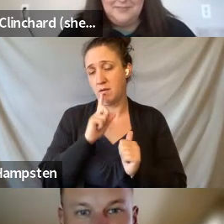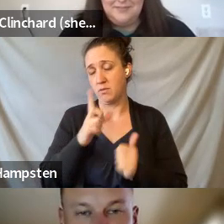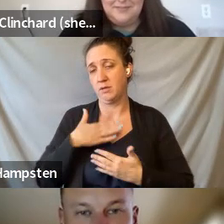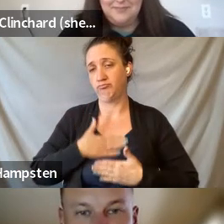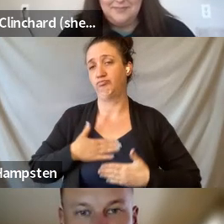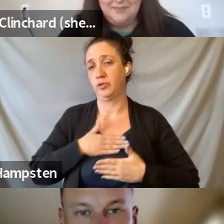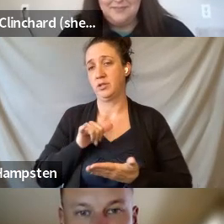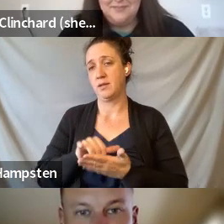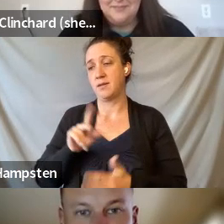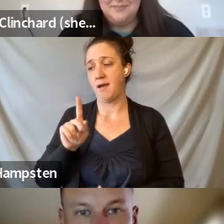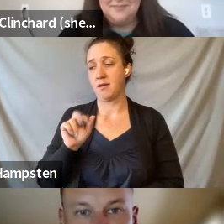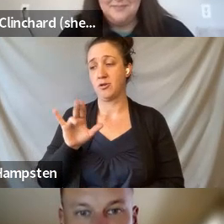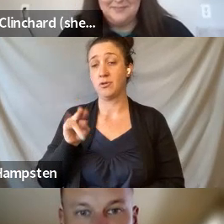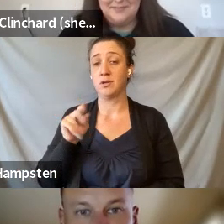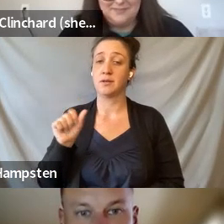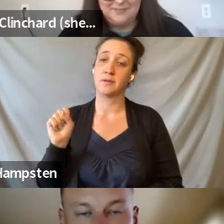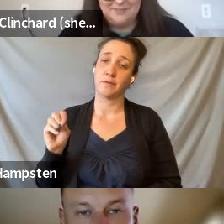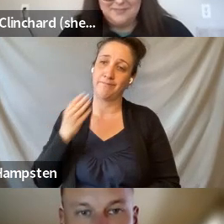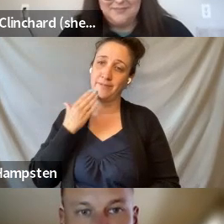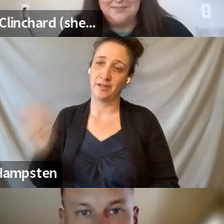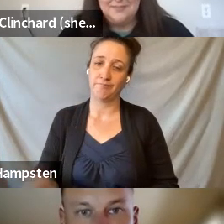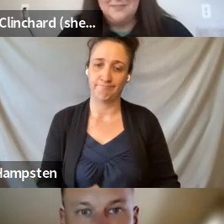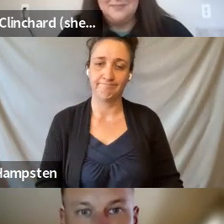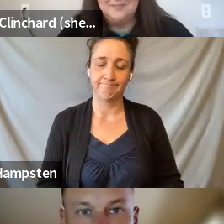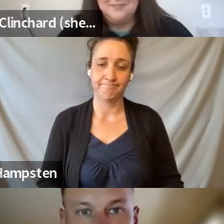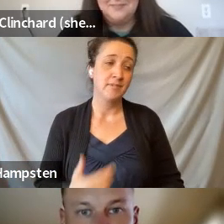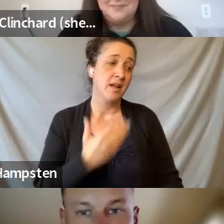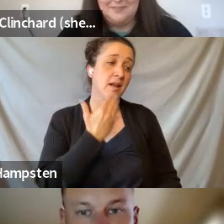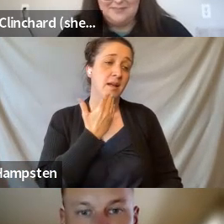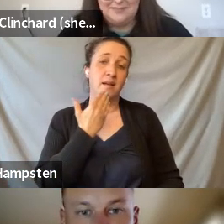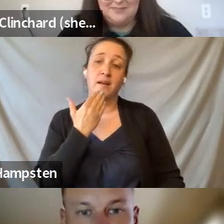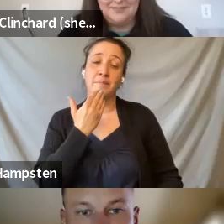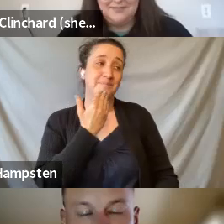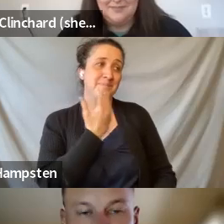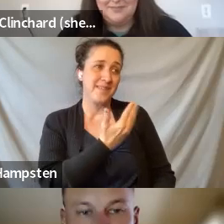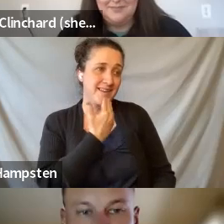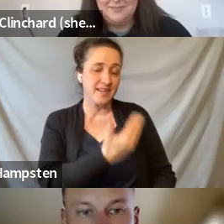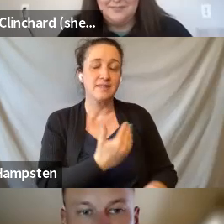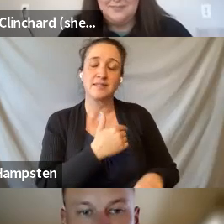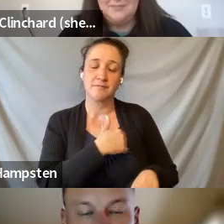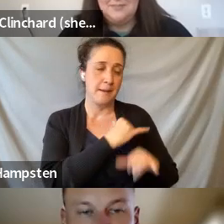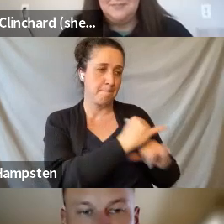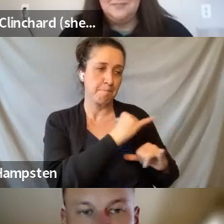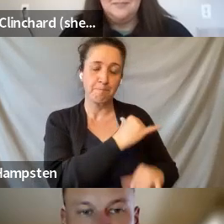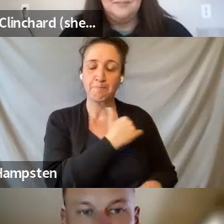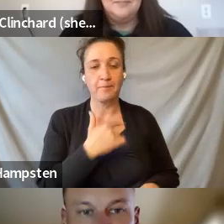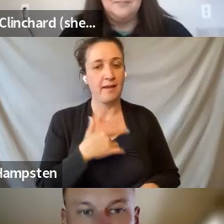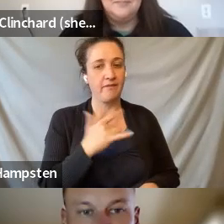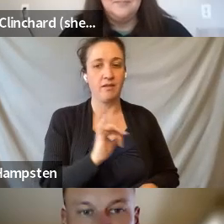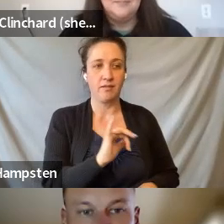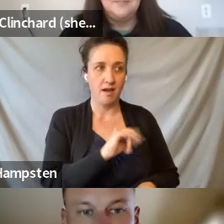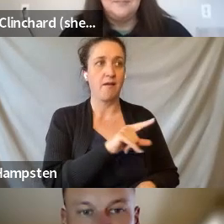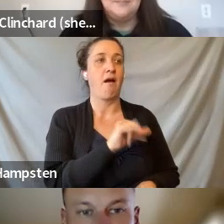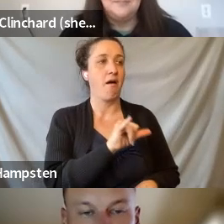appreciated, Katrina. So thank you. Thanks. And back at you, I felt like I was